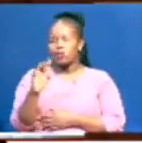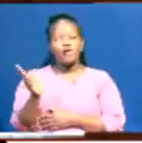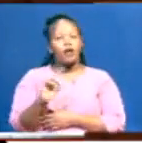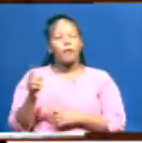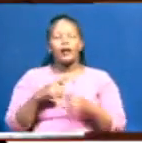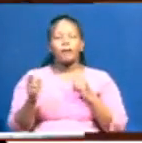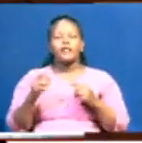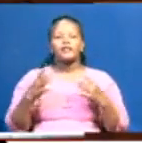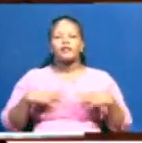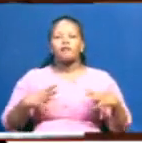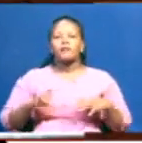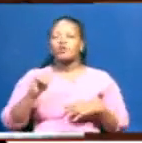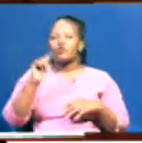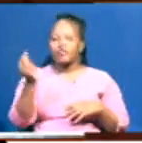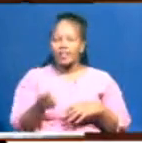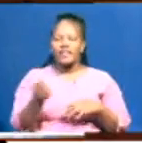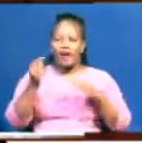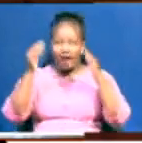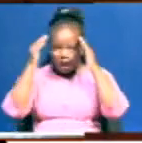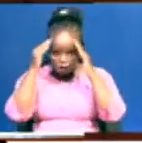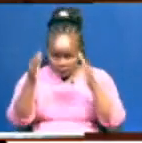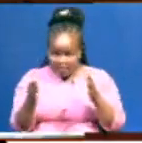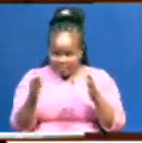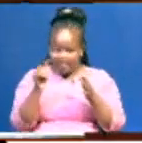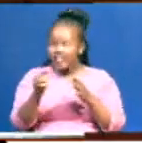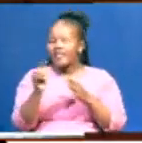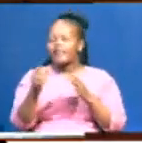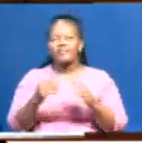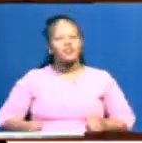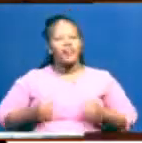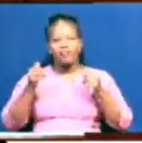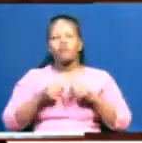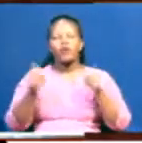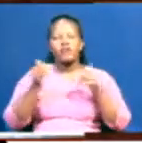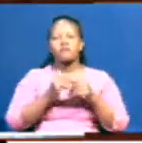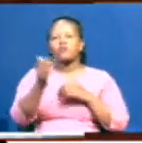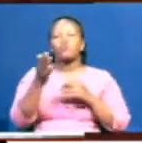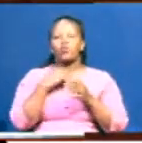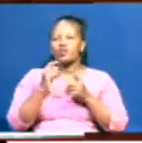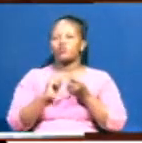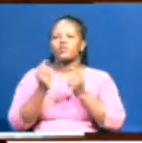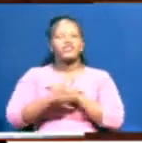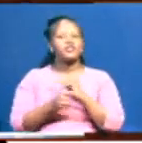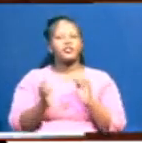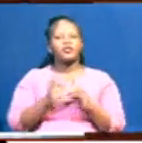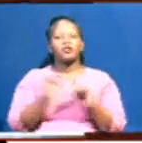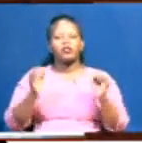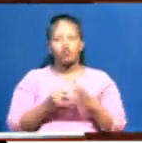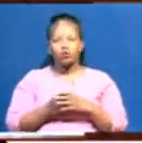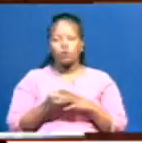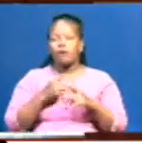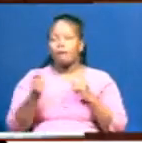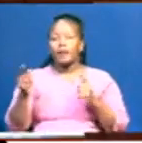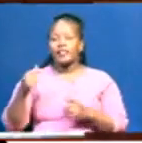committed that this is our way of life and we do not want to move away from it. But I will not resign